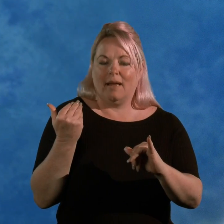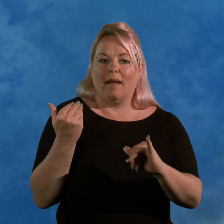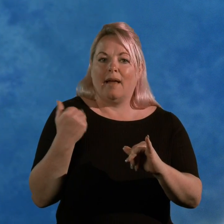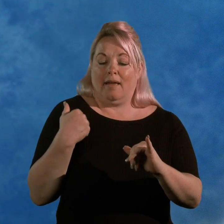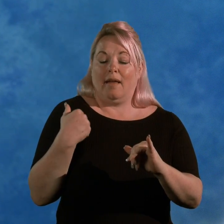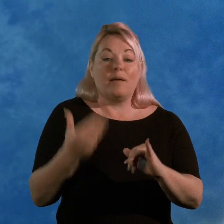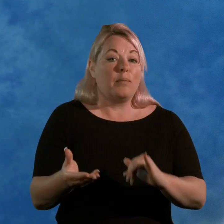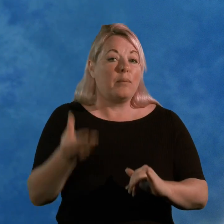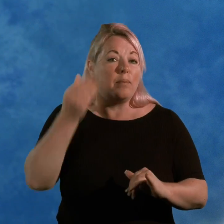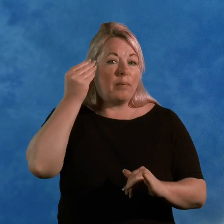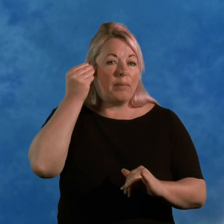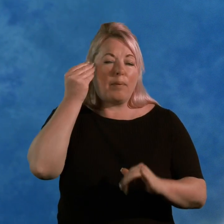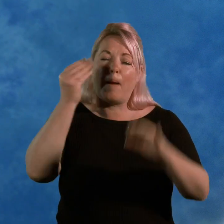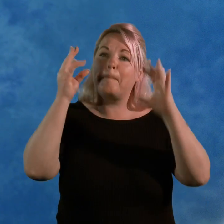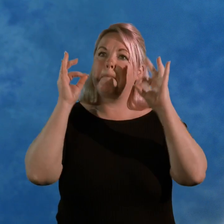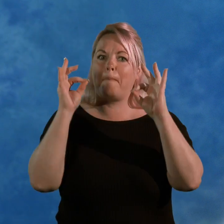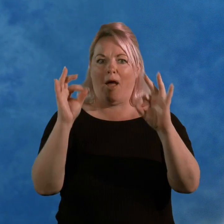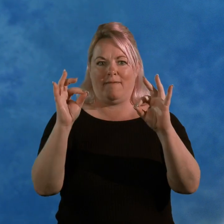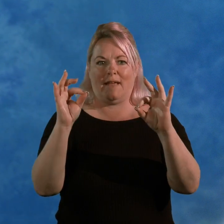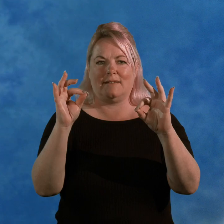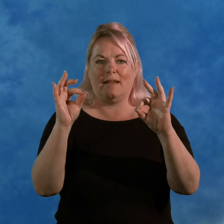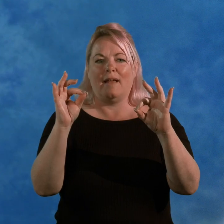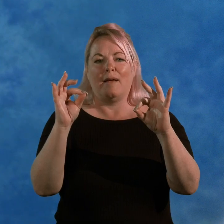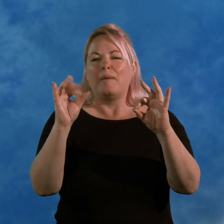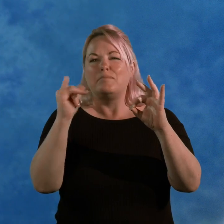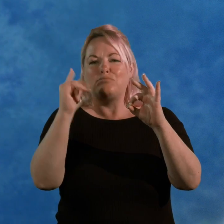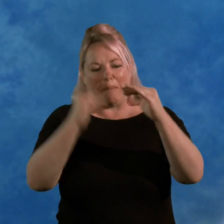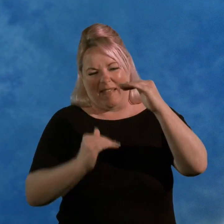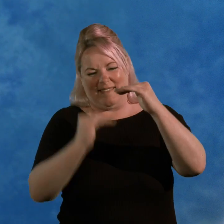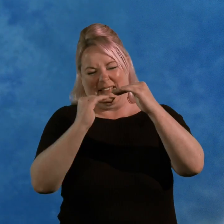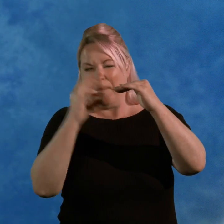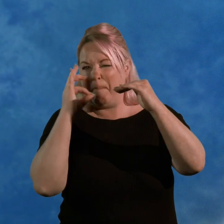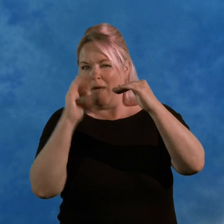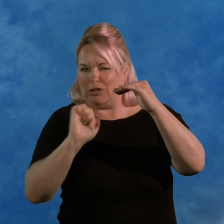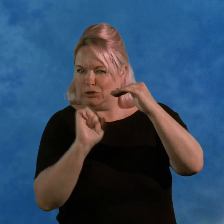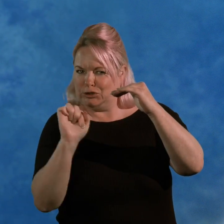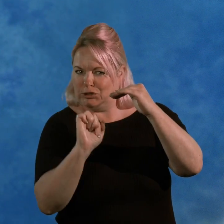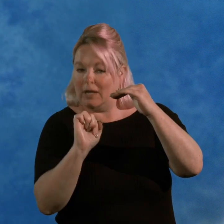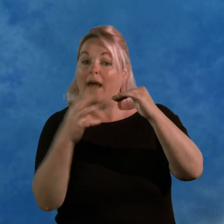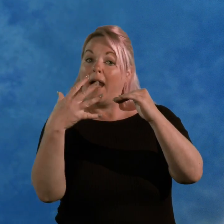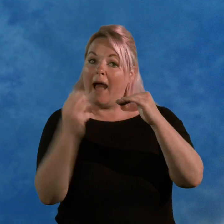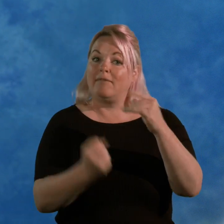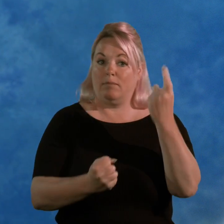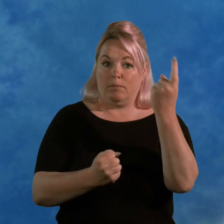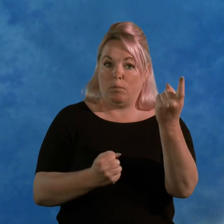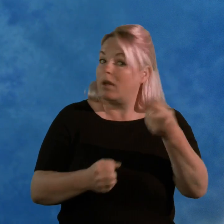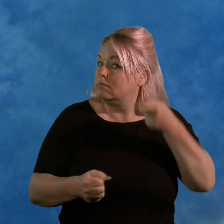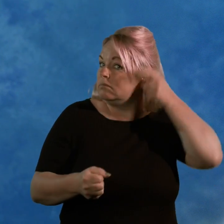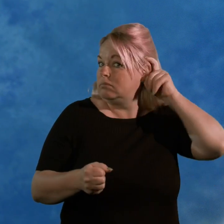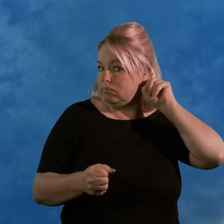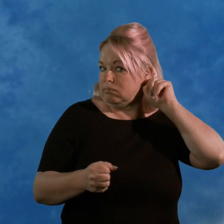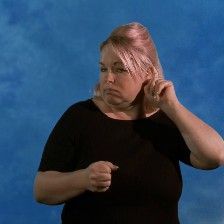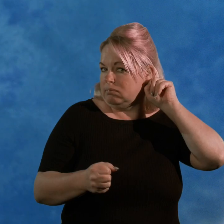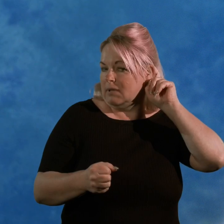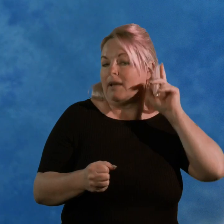is absolutely perfect. I know it probably isn't. I still wear one analogue hearing aid, which